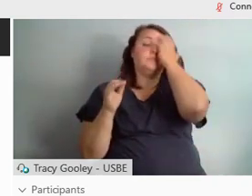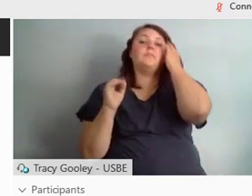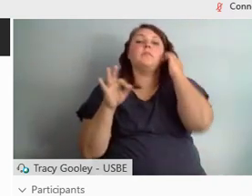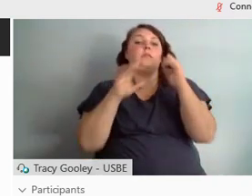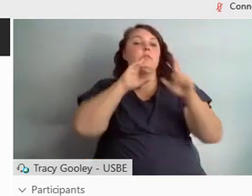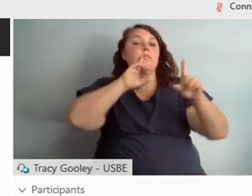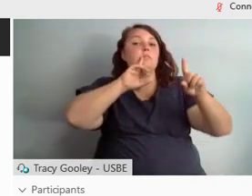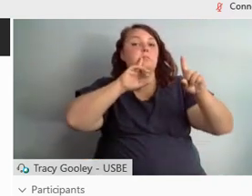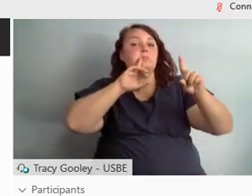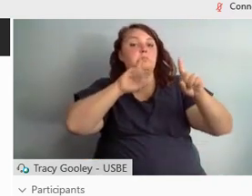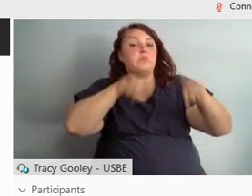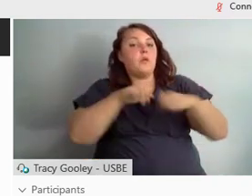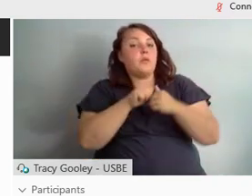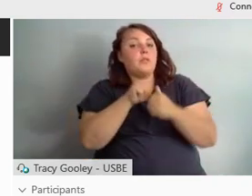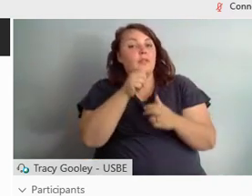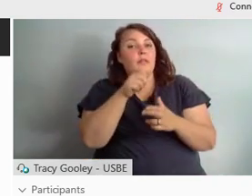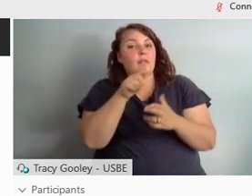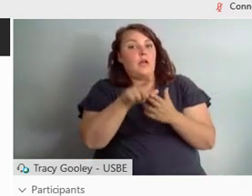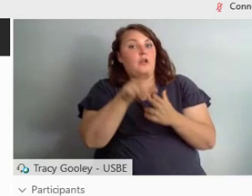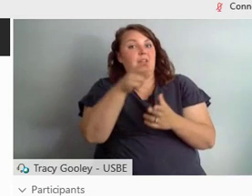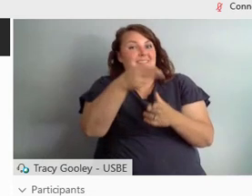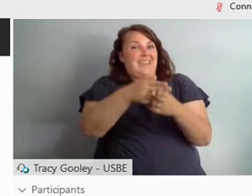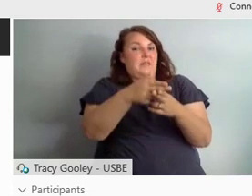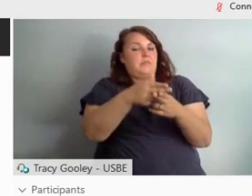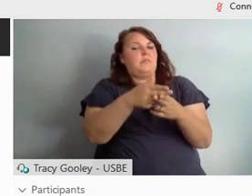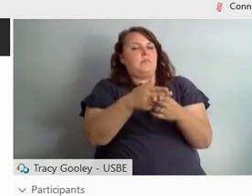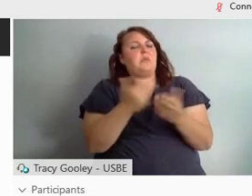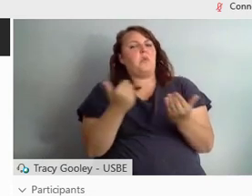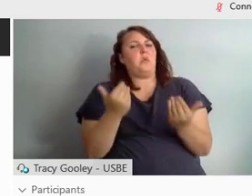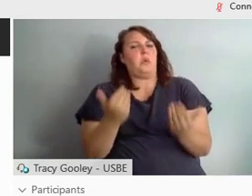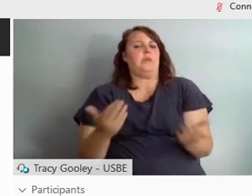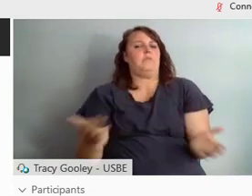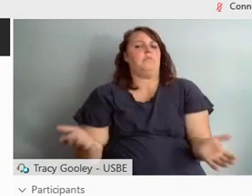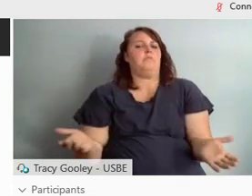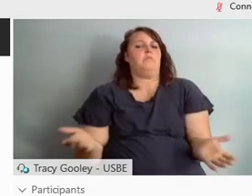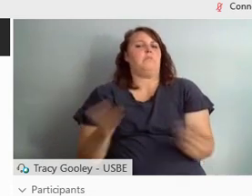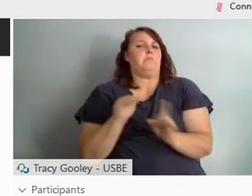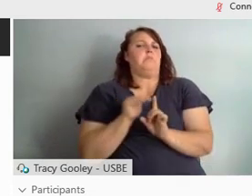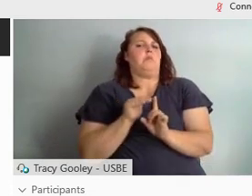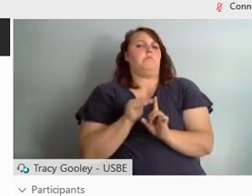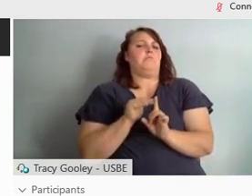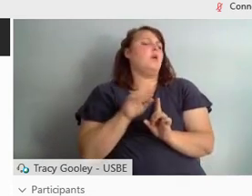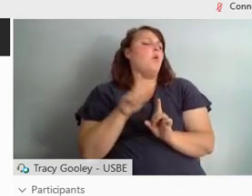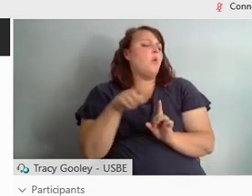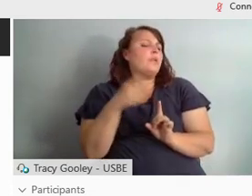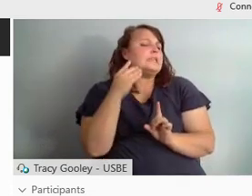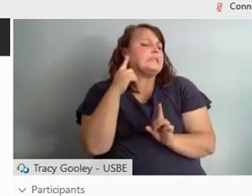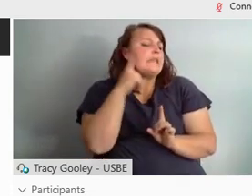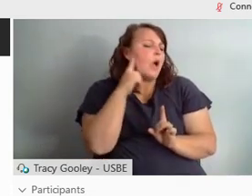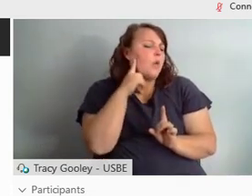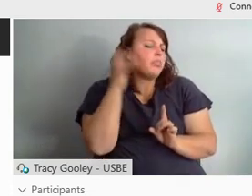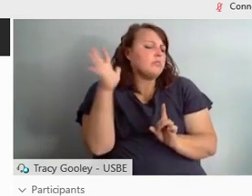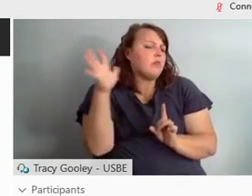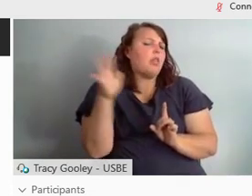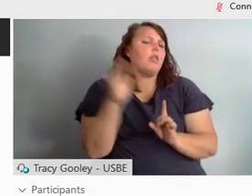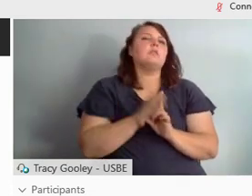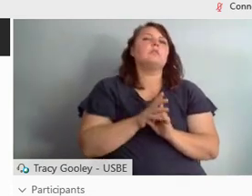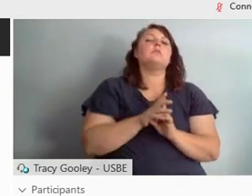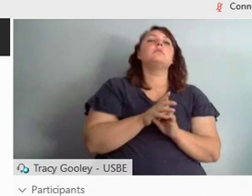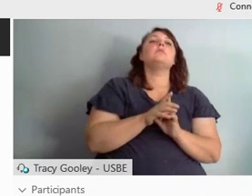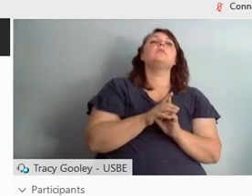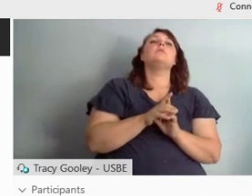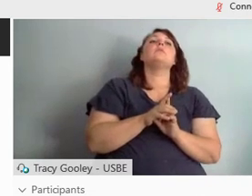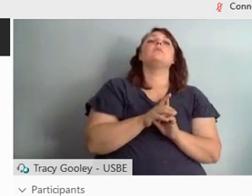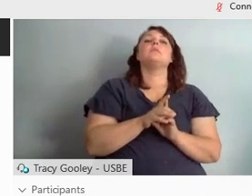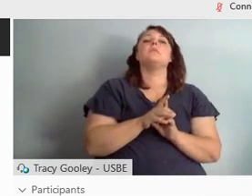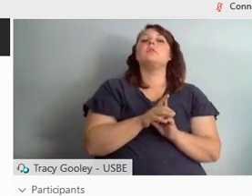they respond with the letter name, you can prompt as necessary. Just say the letter sound. Once you've gone through